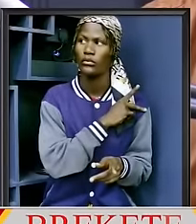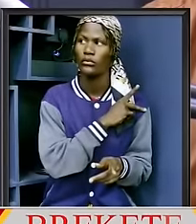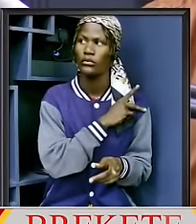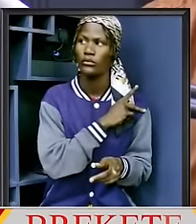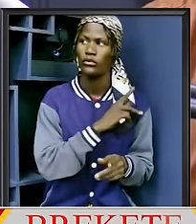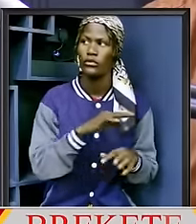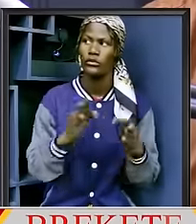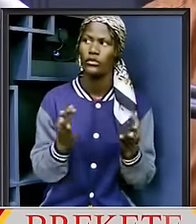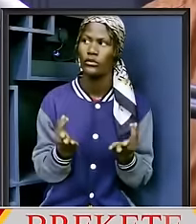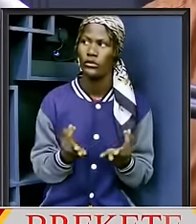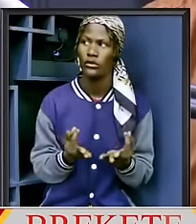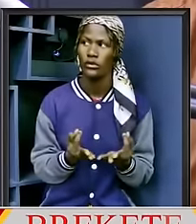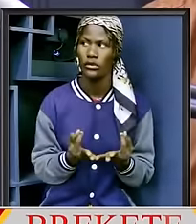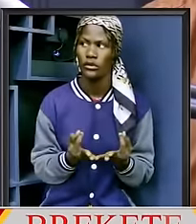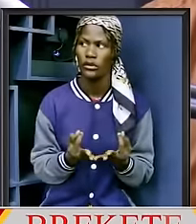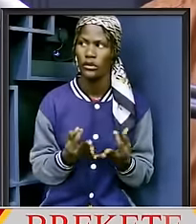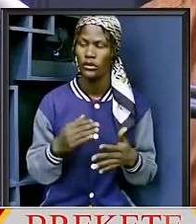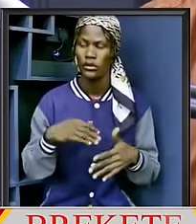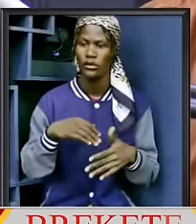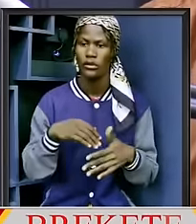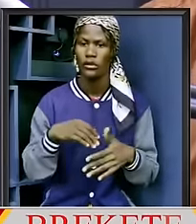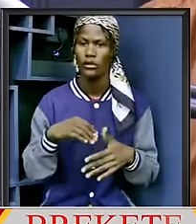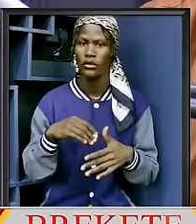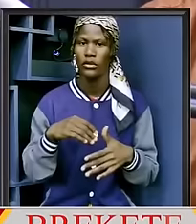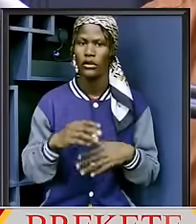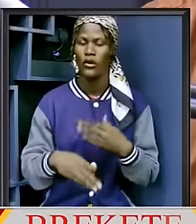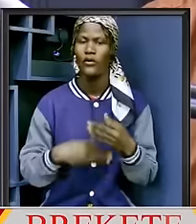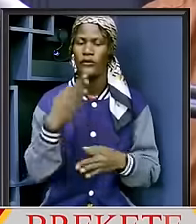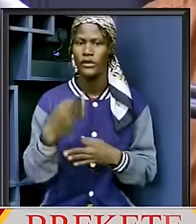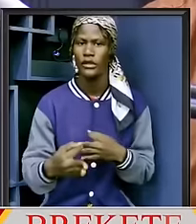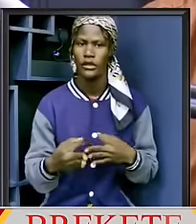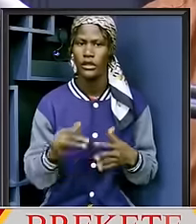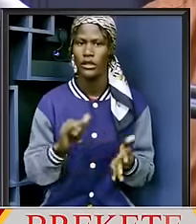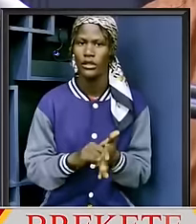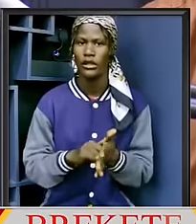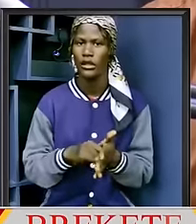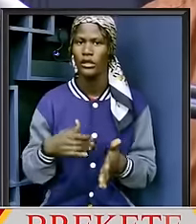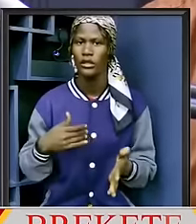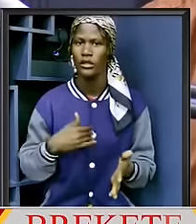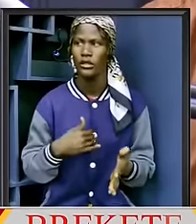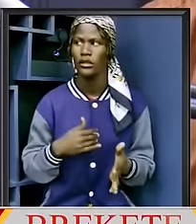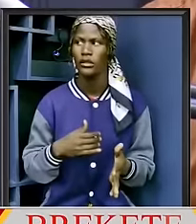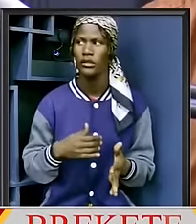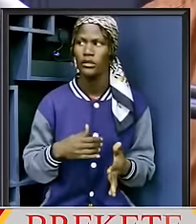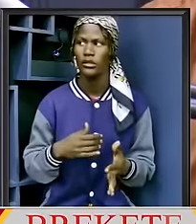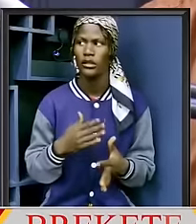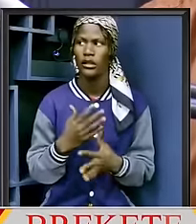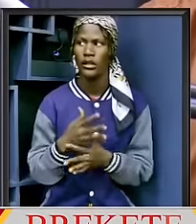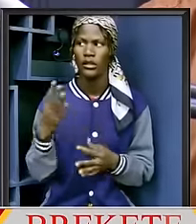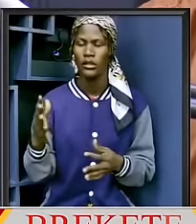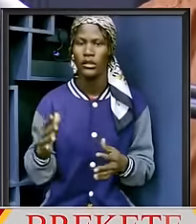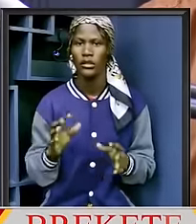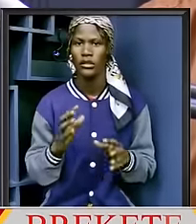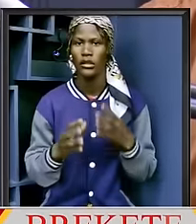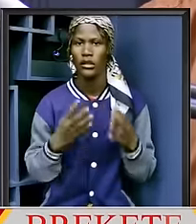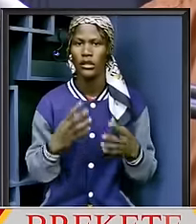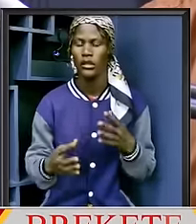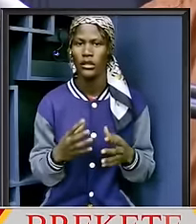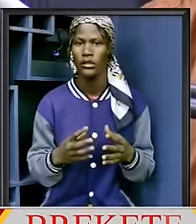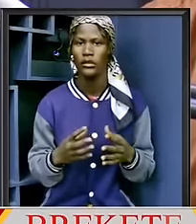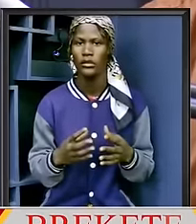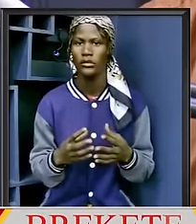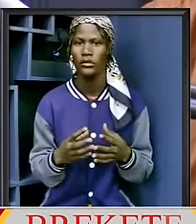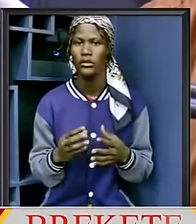officer handling our case. The officer wasn't in the office as at that time.